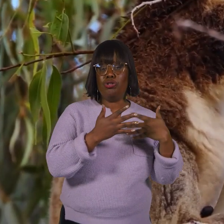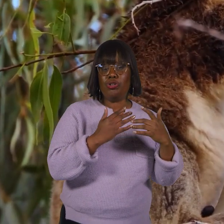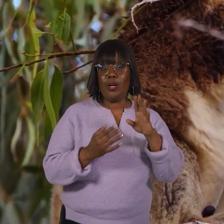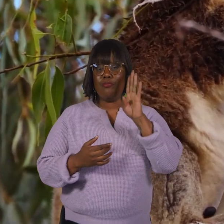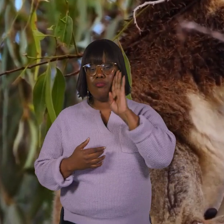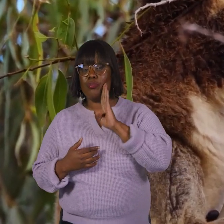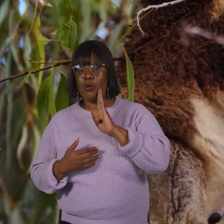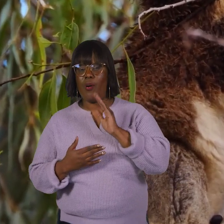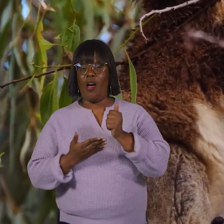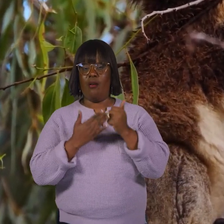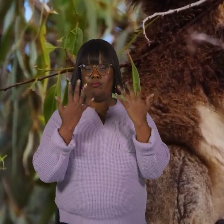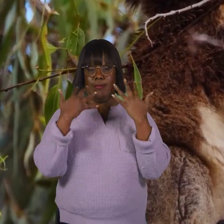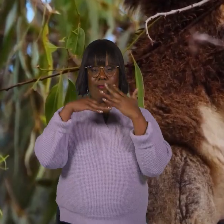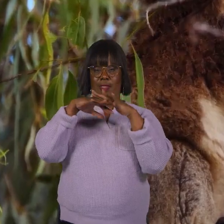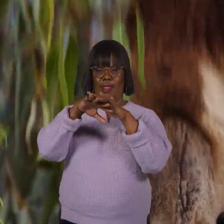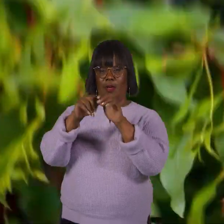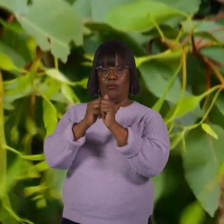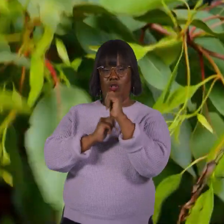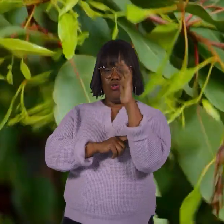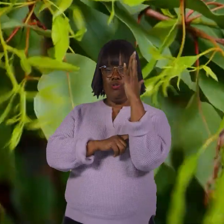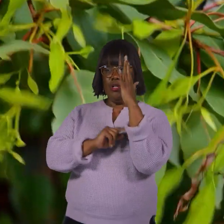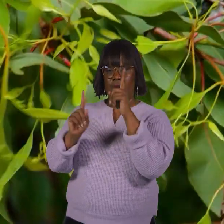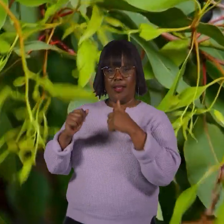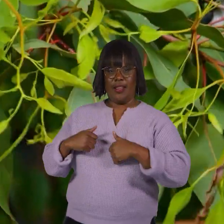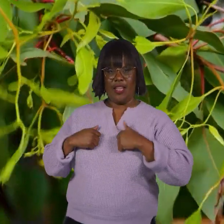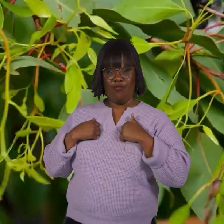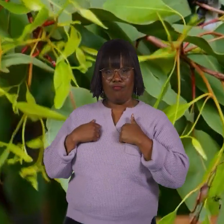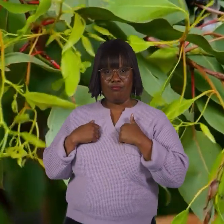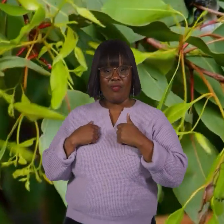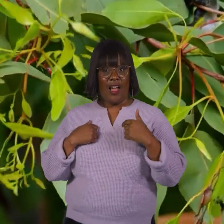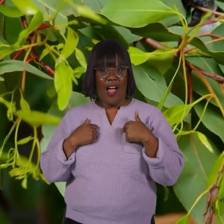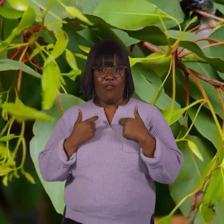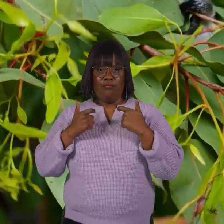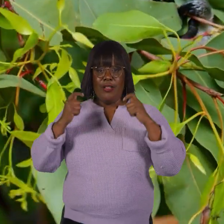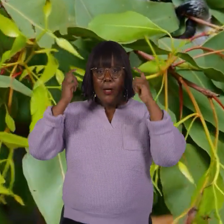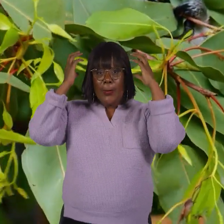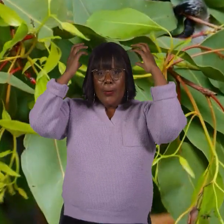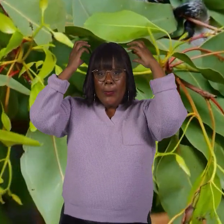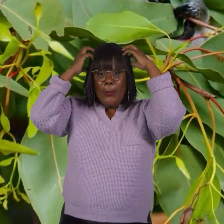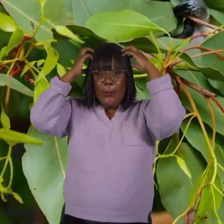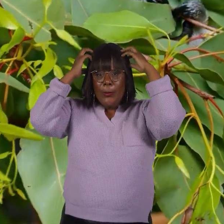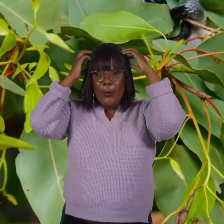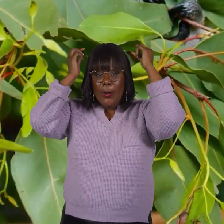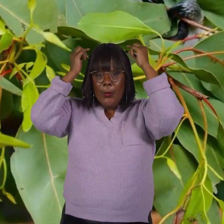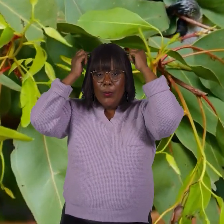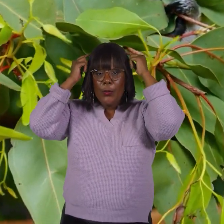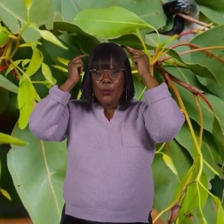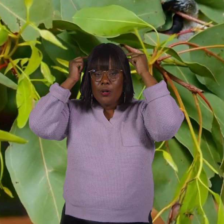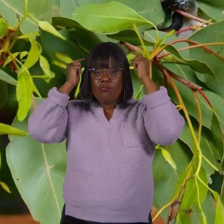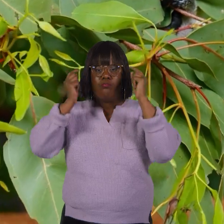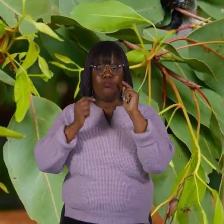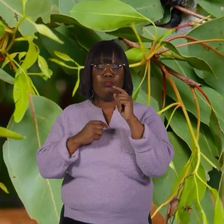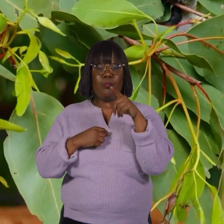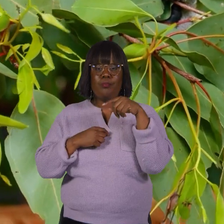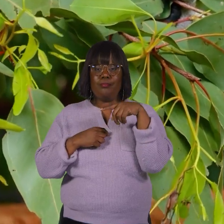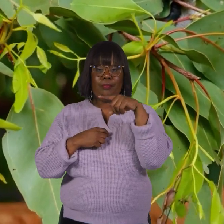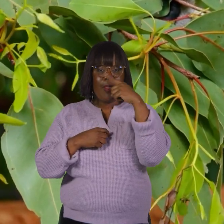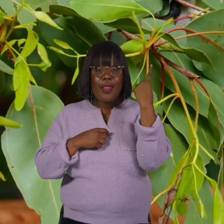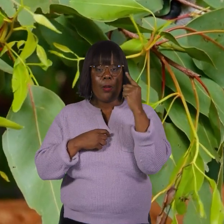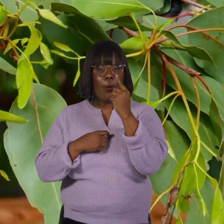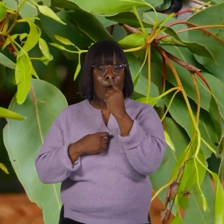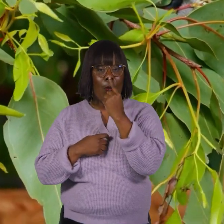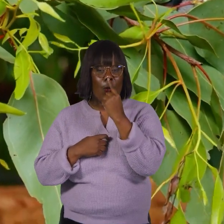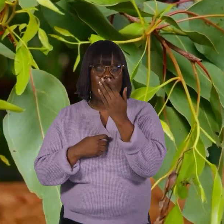helping them blend in with the trees where they live. They have big, round ears and a large black nose to sniff out their favorite